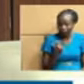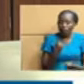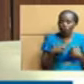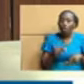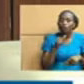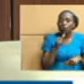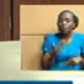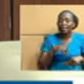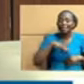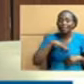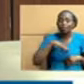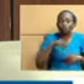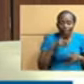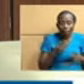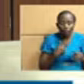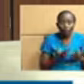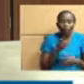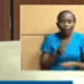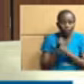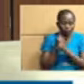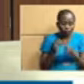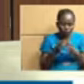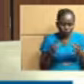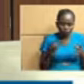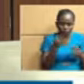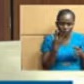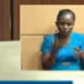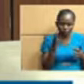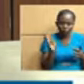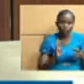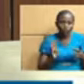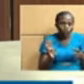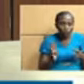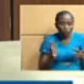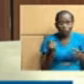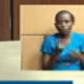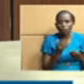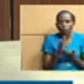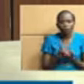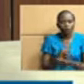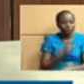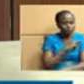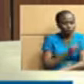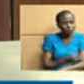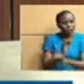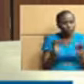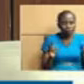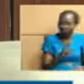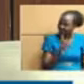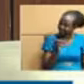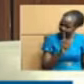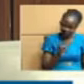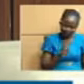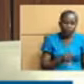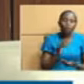of the budget of expanding social protection by 45 billion just because we don't have resources. It is because it's not a